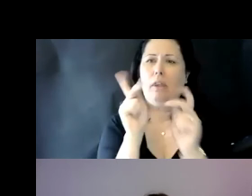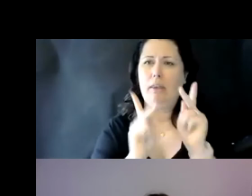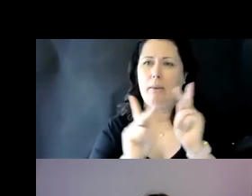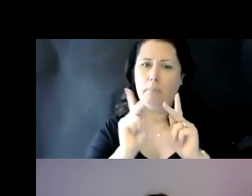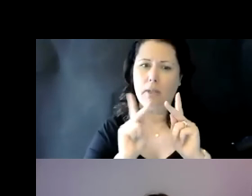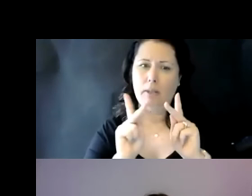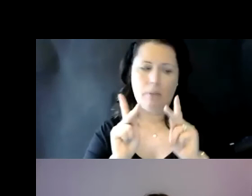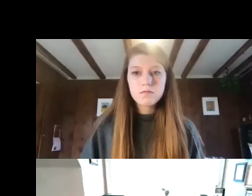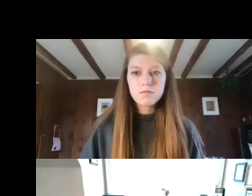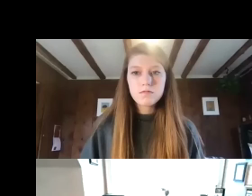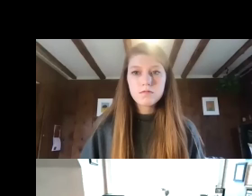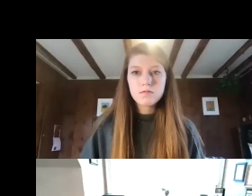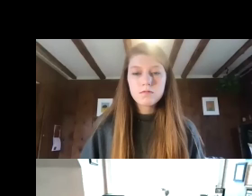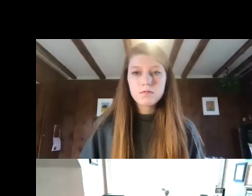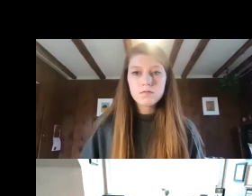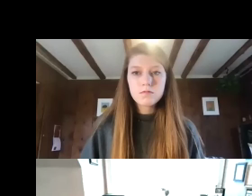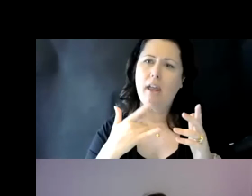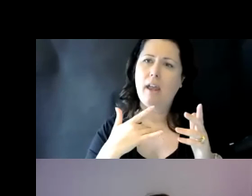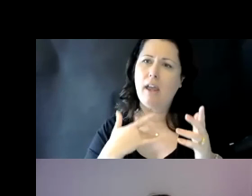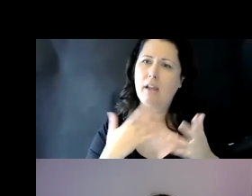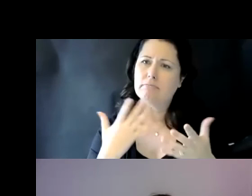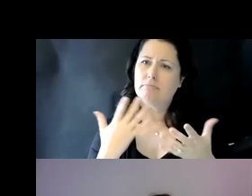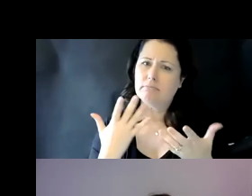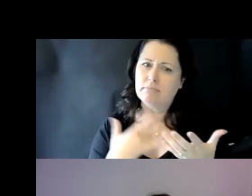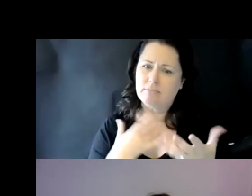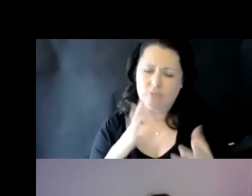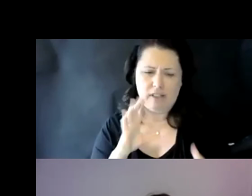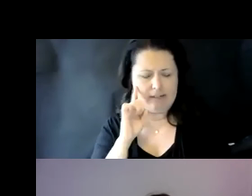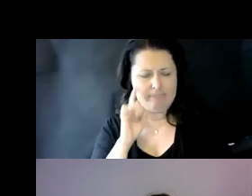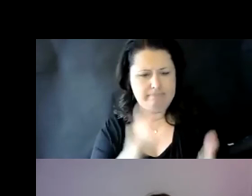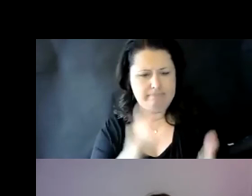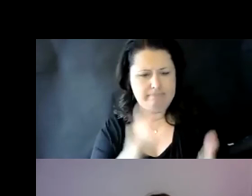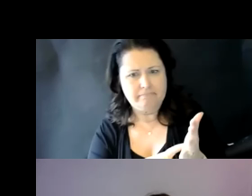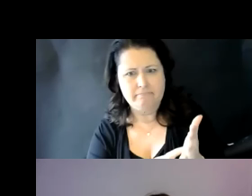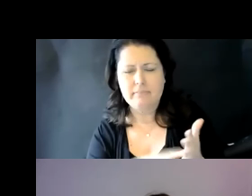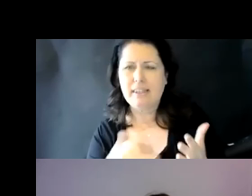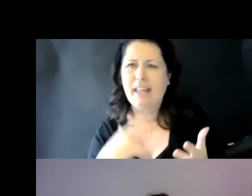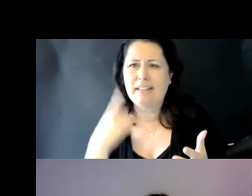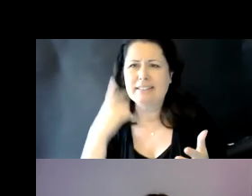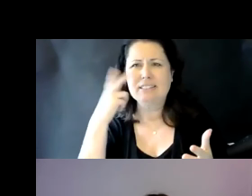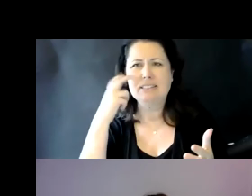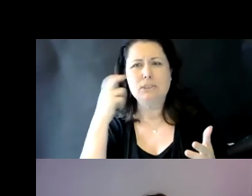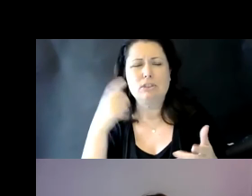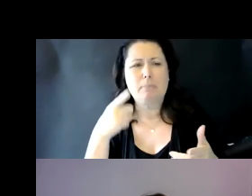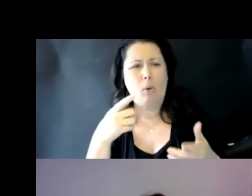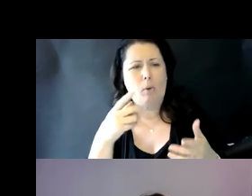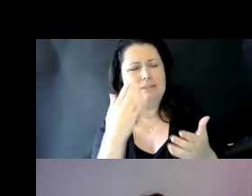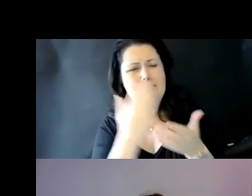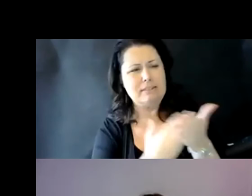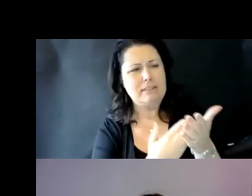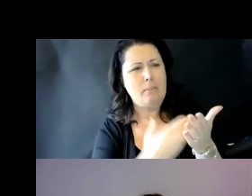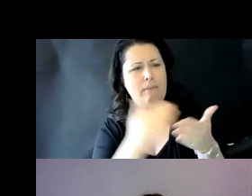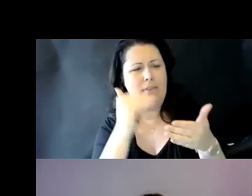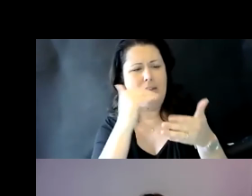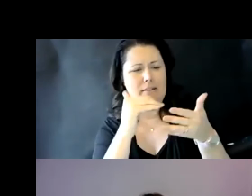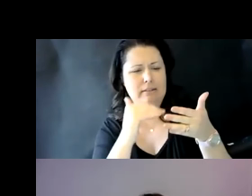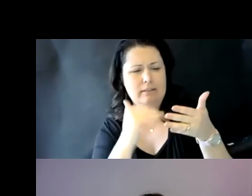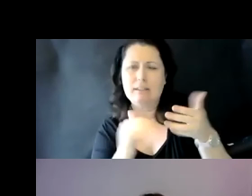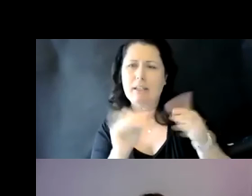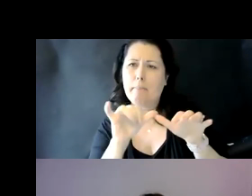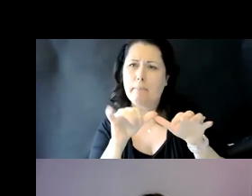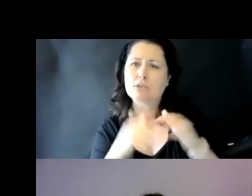they found it quite an engaging measure, it tended to spark discussions about the items that are in the measure. So